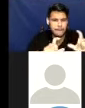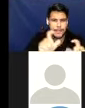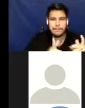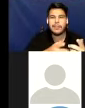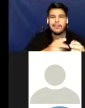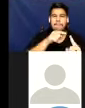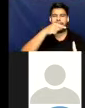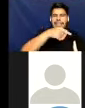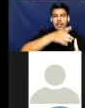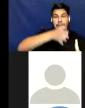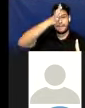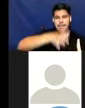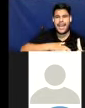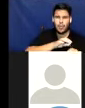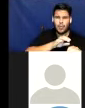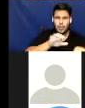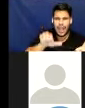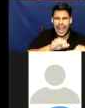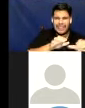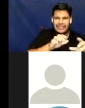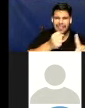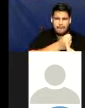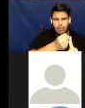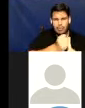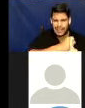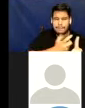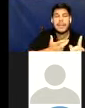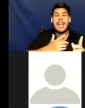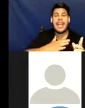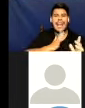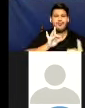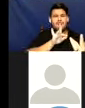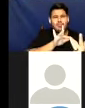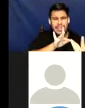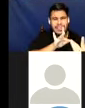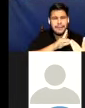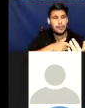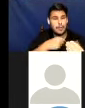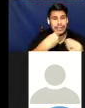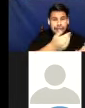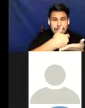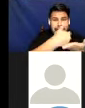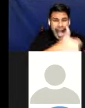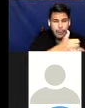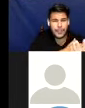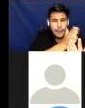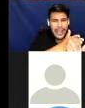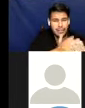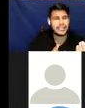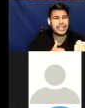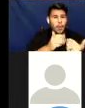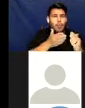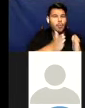men who act abusively, and reach them in ways to get them help and intervention, ways that